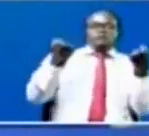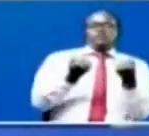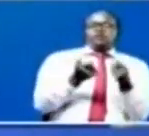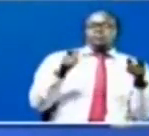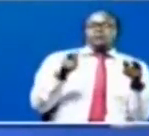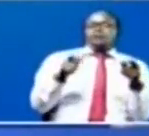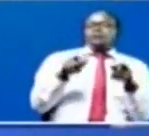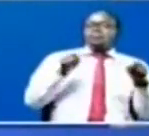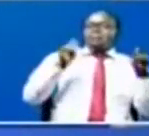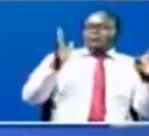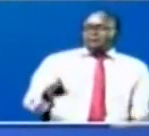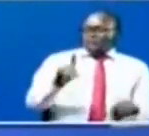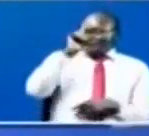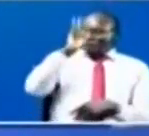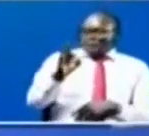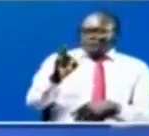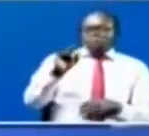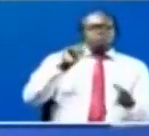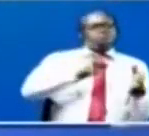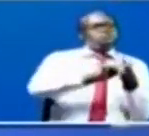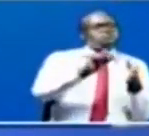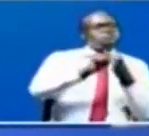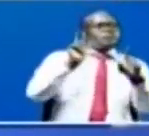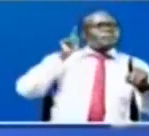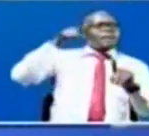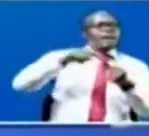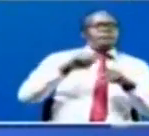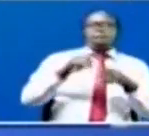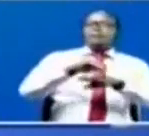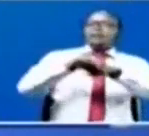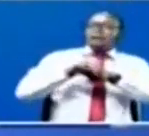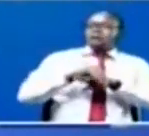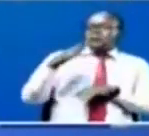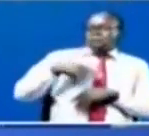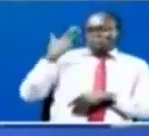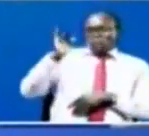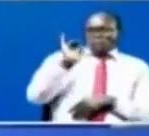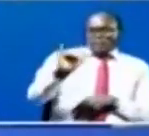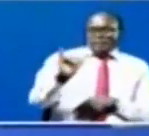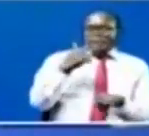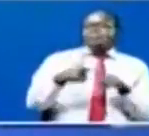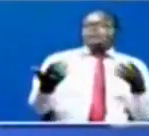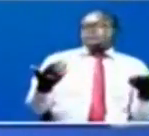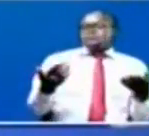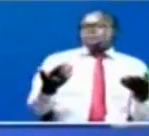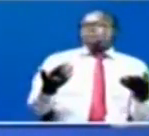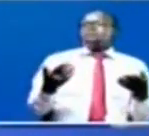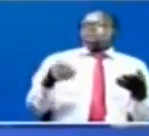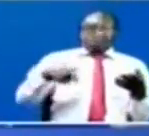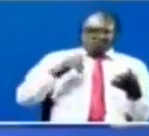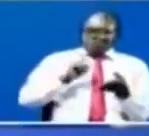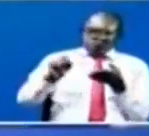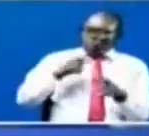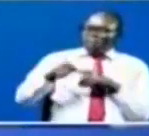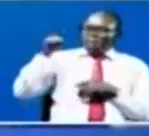is very strict. Yeah. Like, what have you written? What is the caption? What is the English? People don't know that. Like, I read the captions my own, but he's